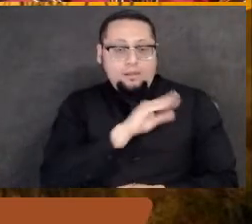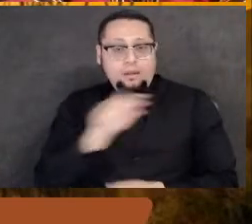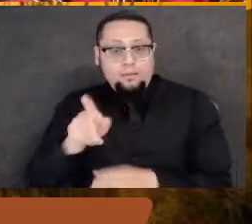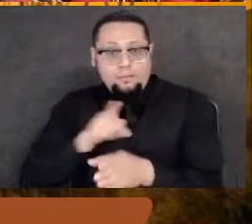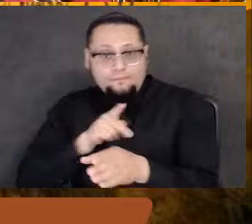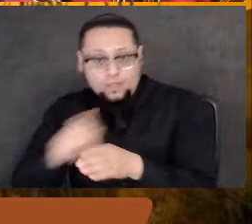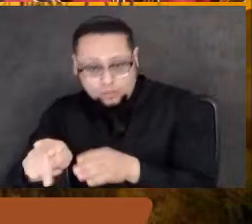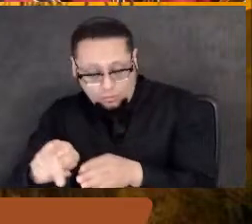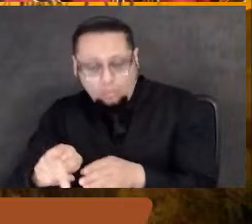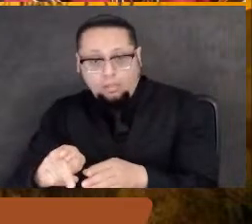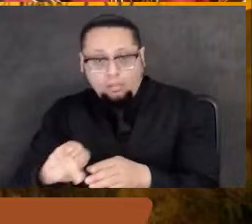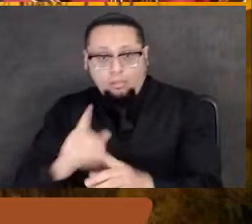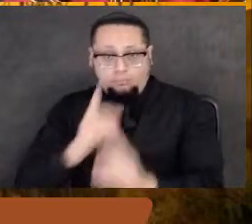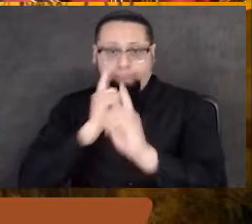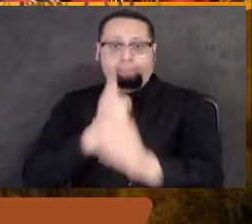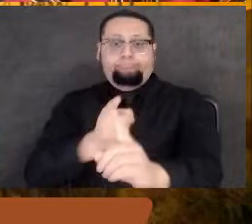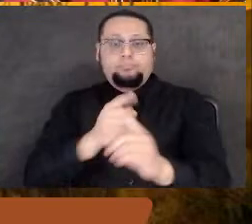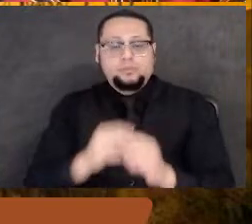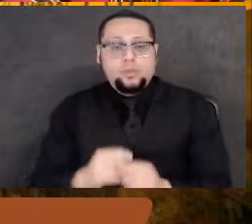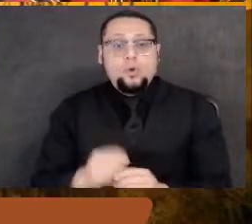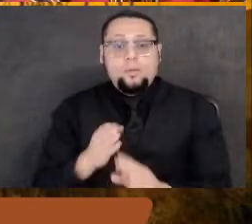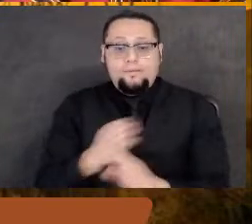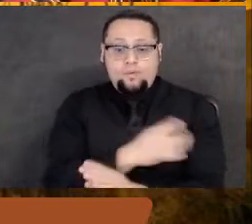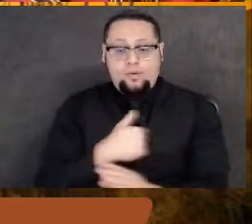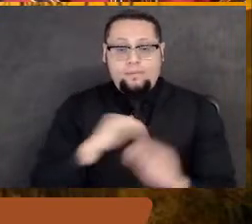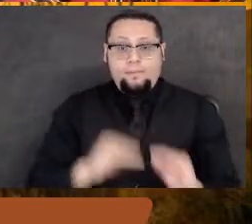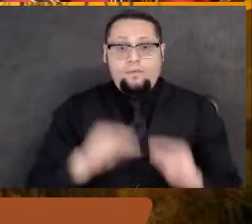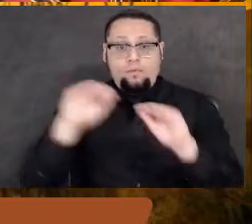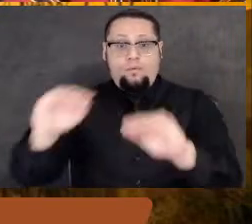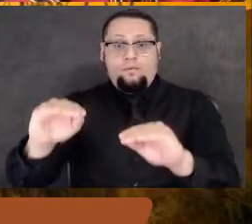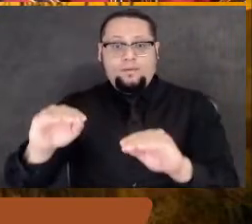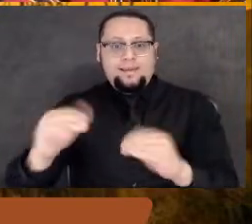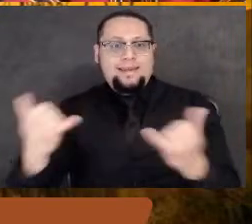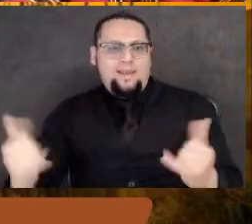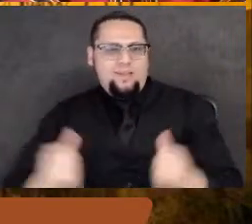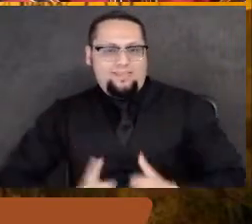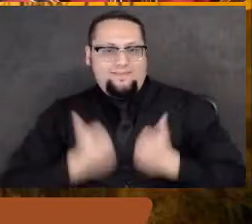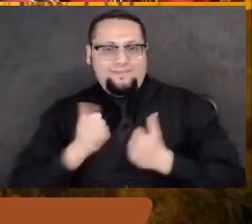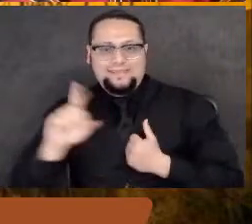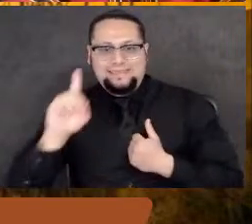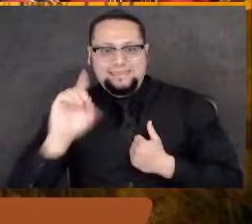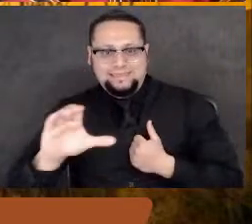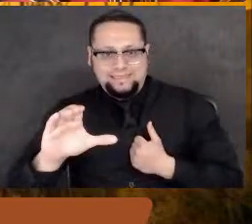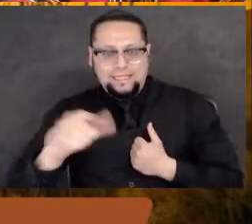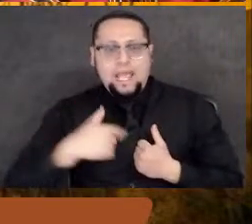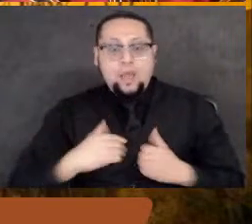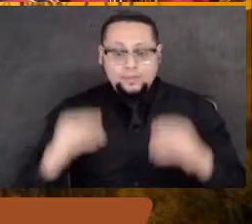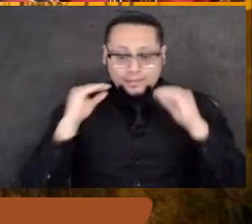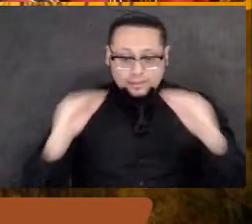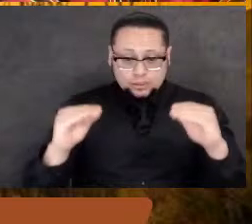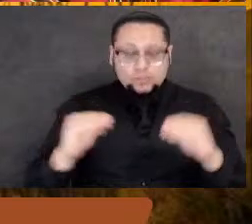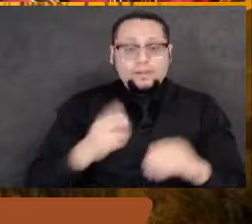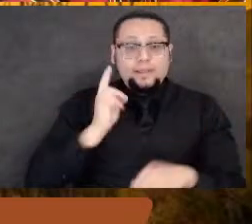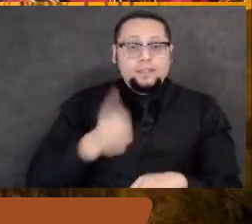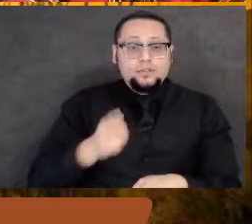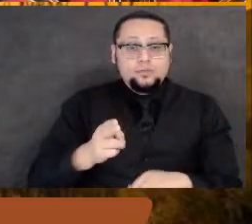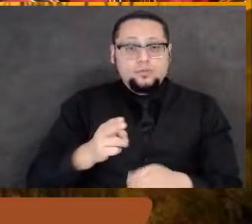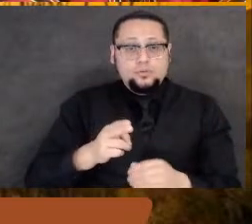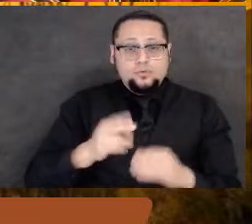trajectories. So prior to my move actually to the DC area, I was an instructor in the history program at